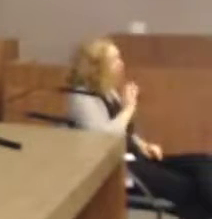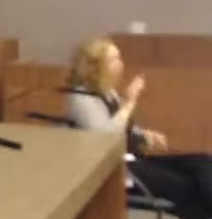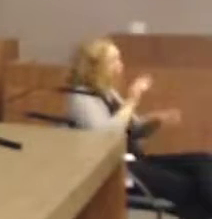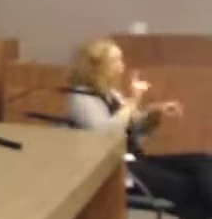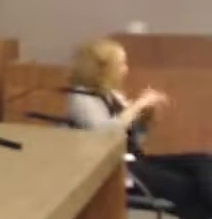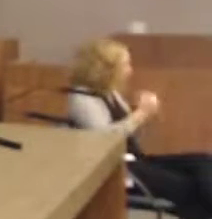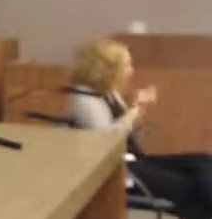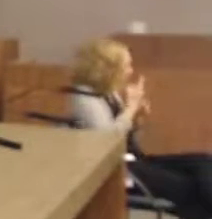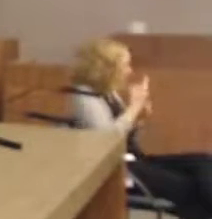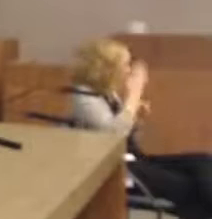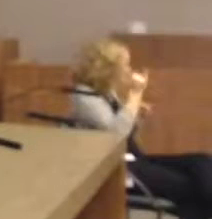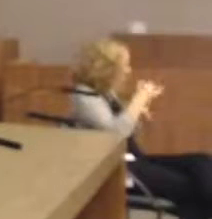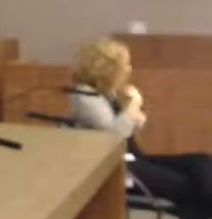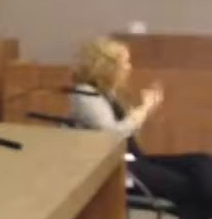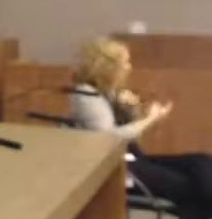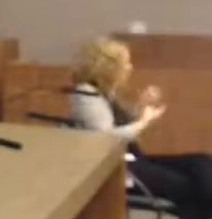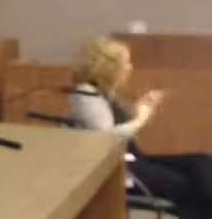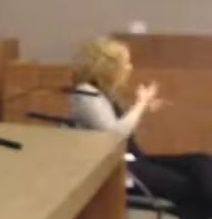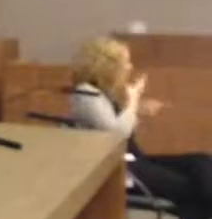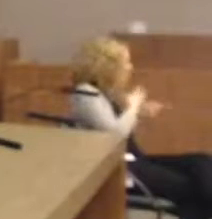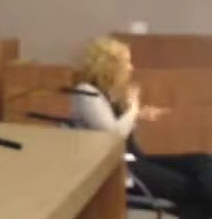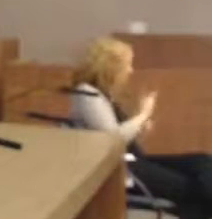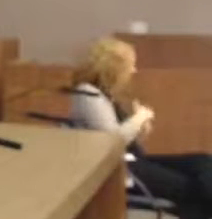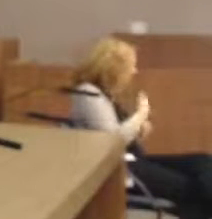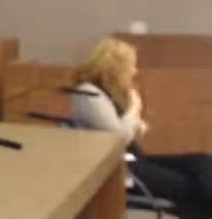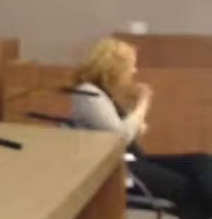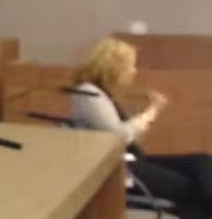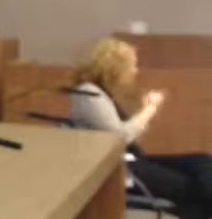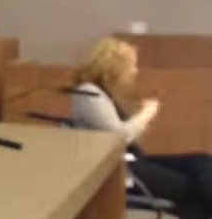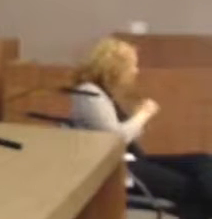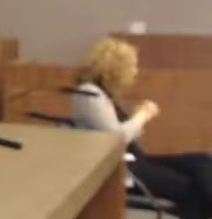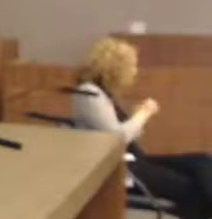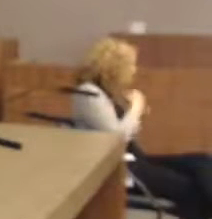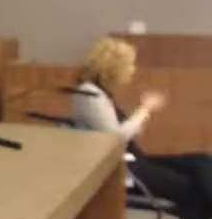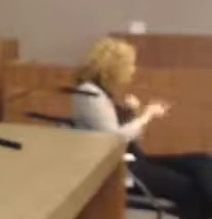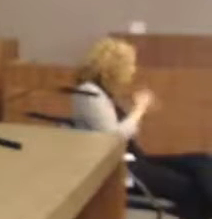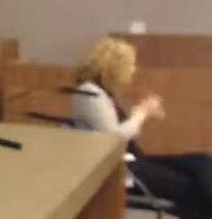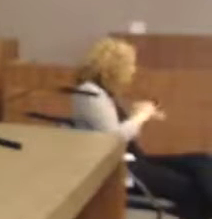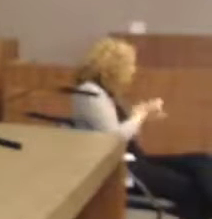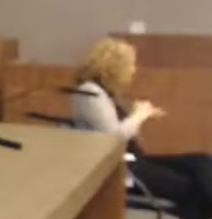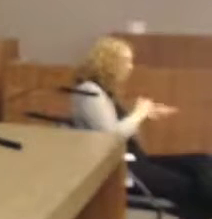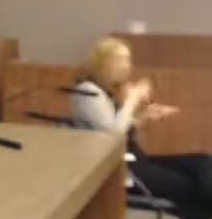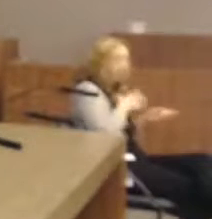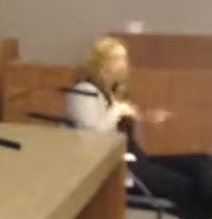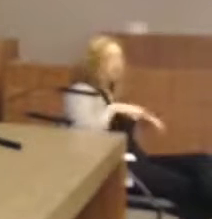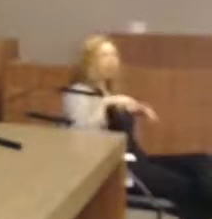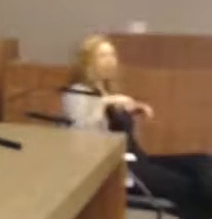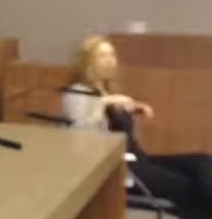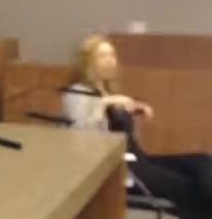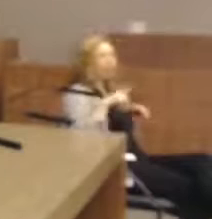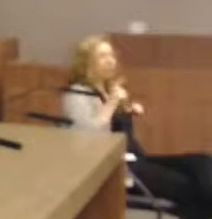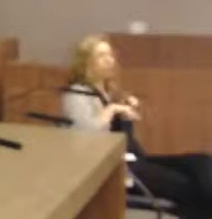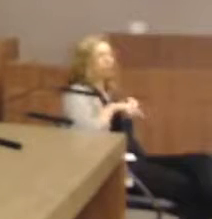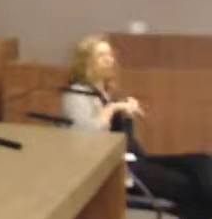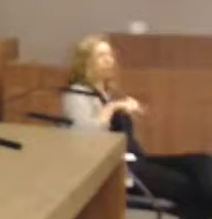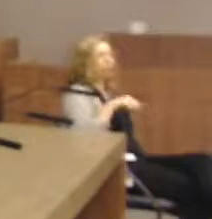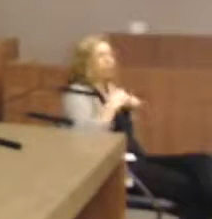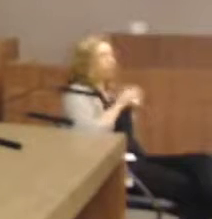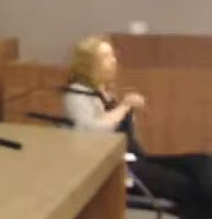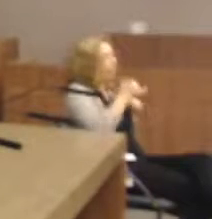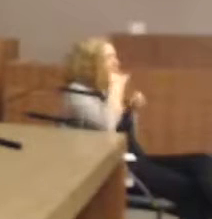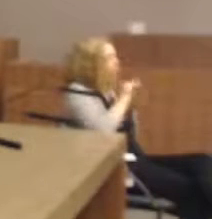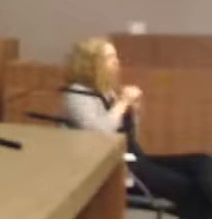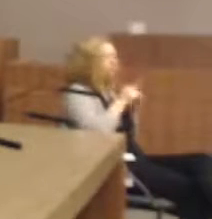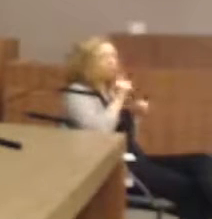understand why you've given this lady the phone number 5 times, but you've given her the phone number 5 times and she's like this. She cannot take that phone number in. She